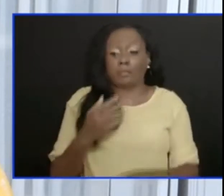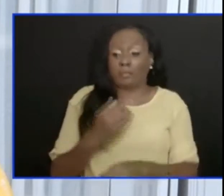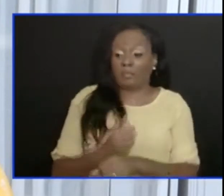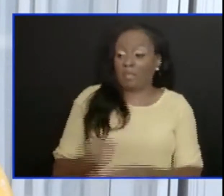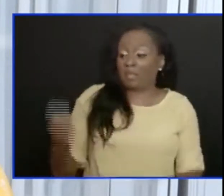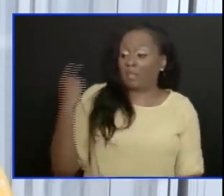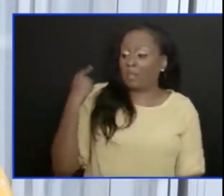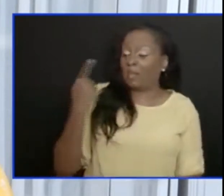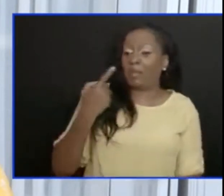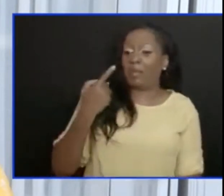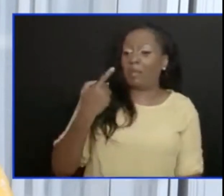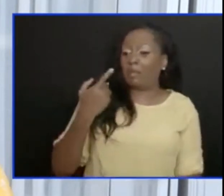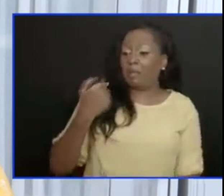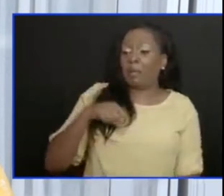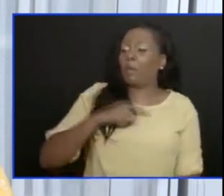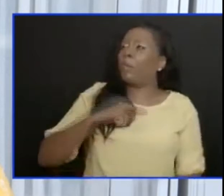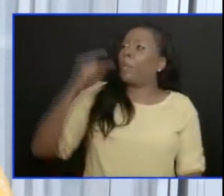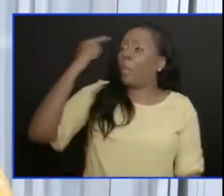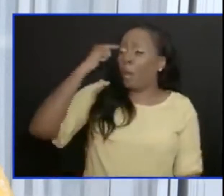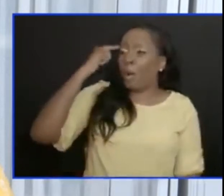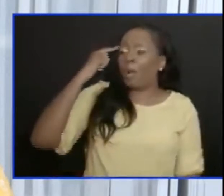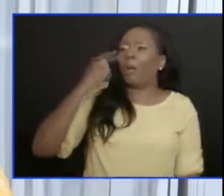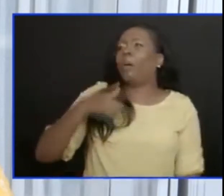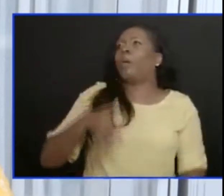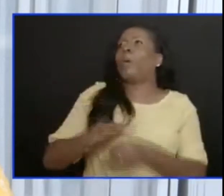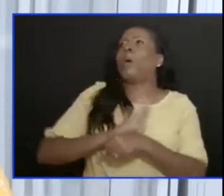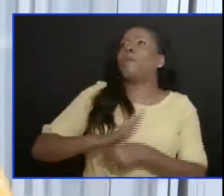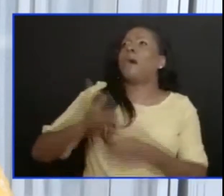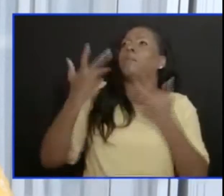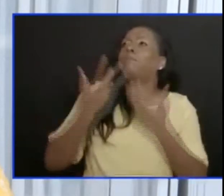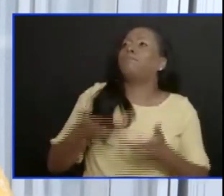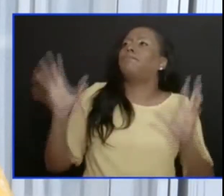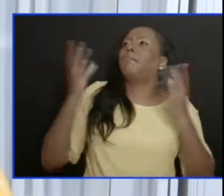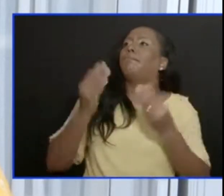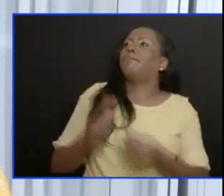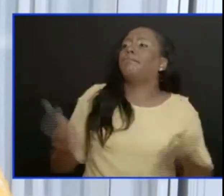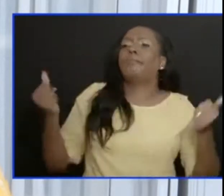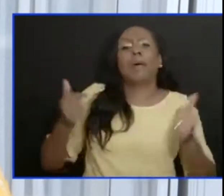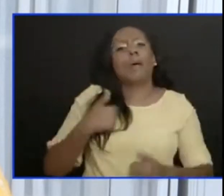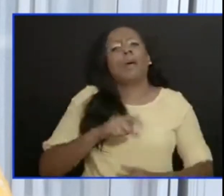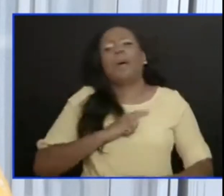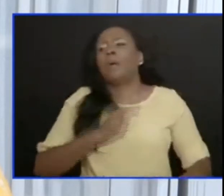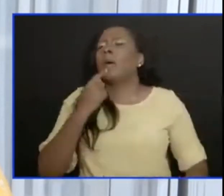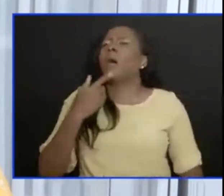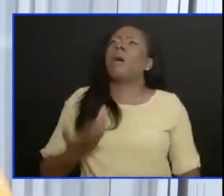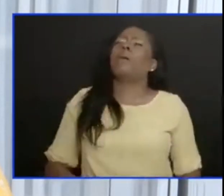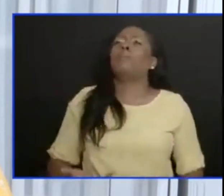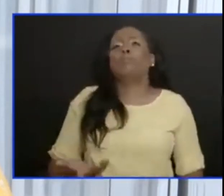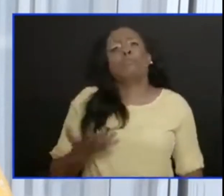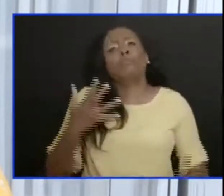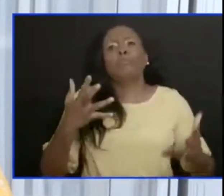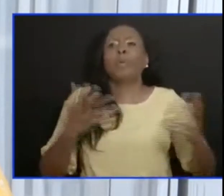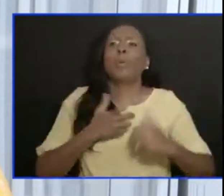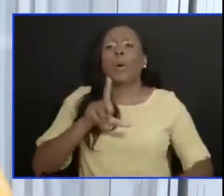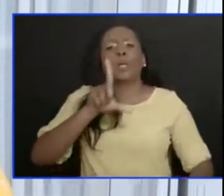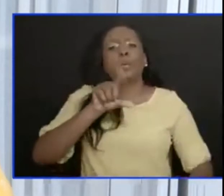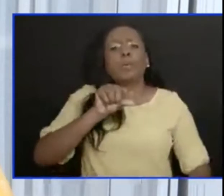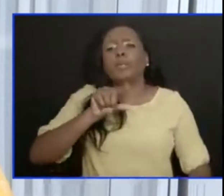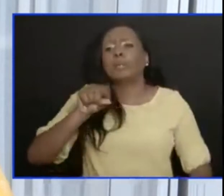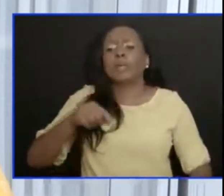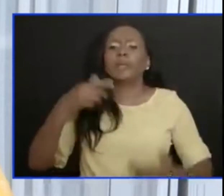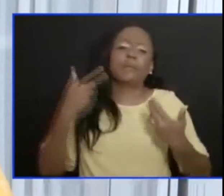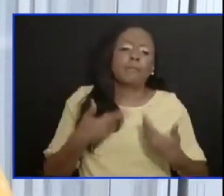for an end to the pandemic. Oh, how we wished to see the end of 2020 and wanted 2021 to come. I remember